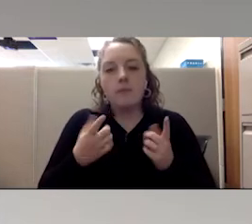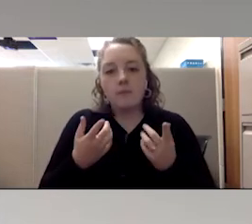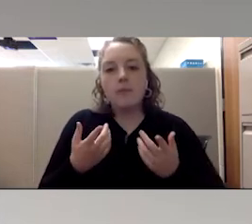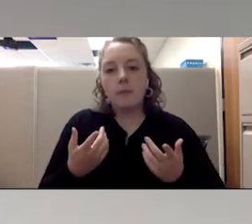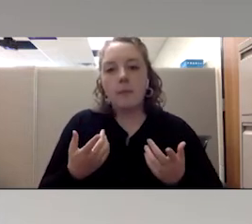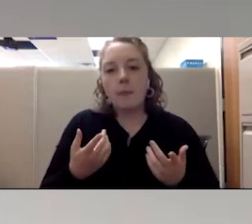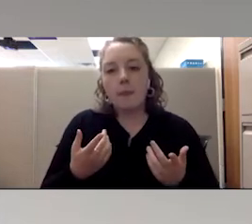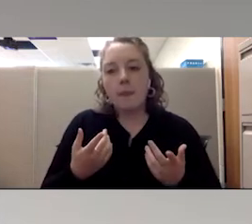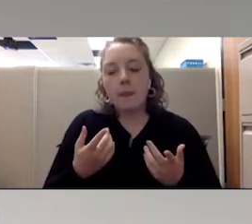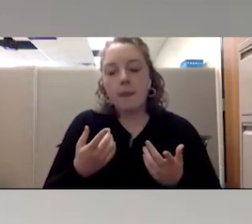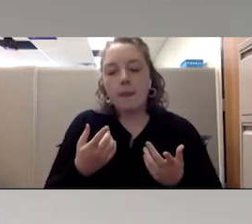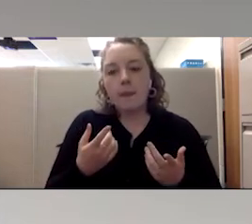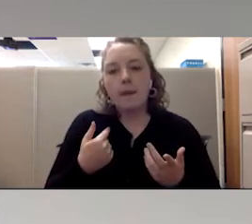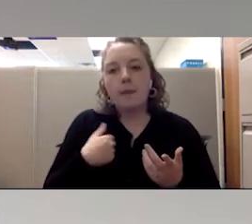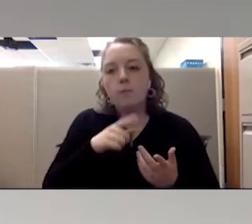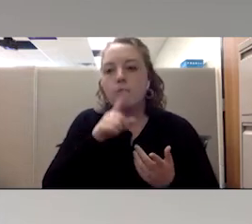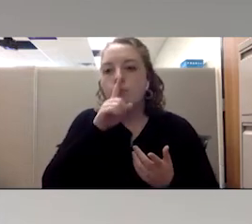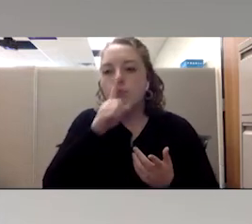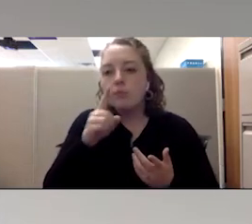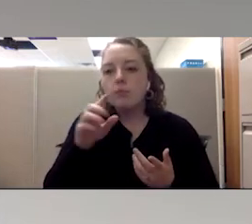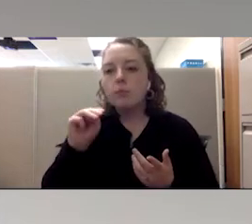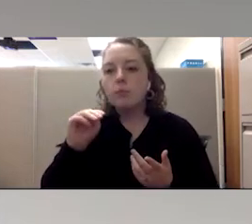grow. I